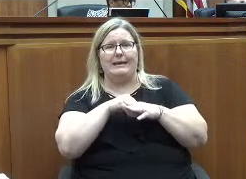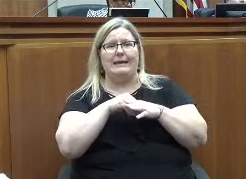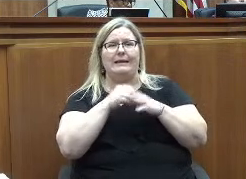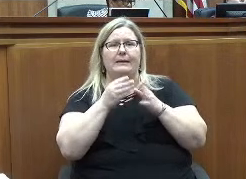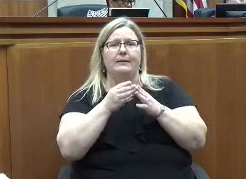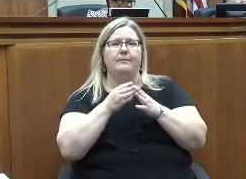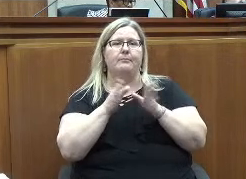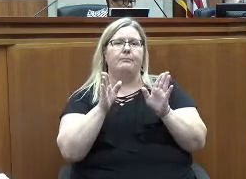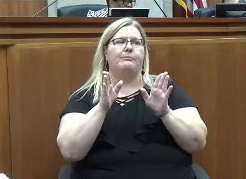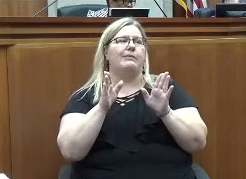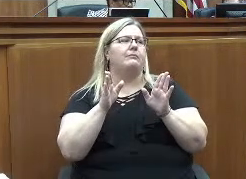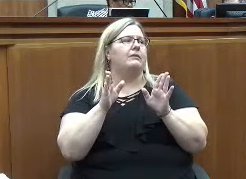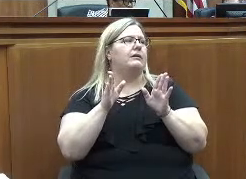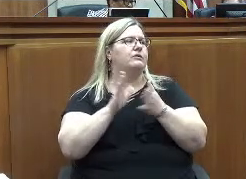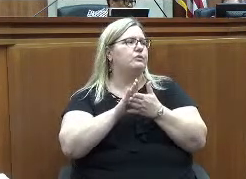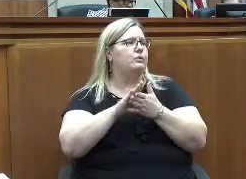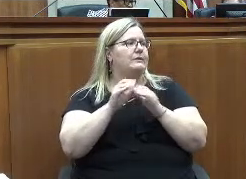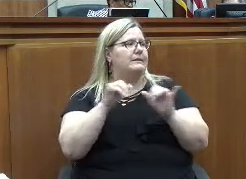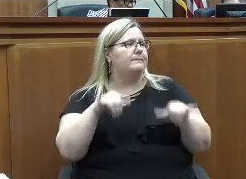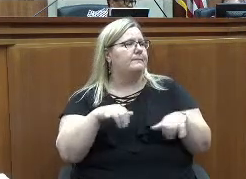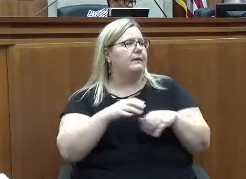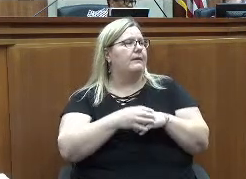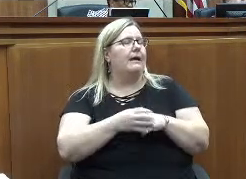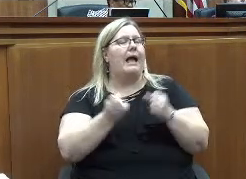right now? How many of you